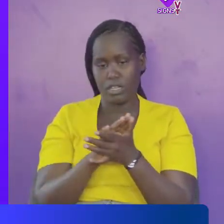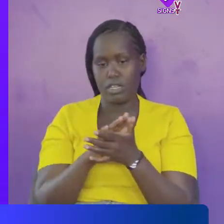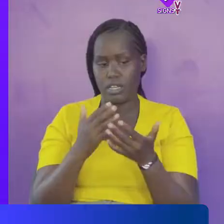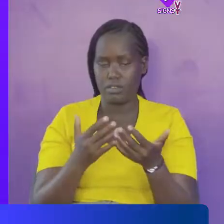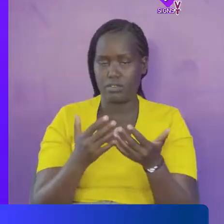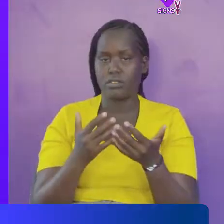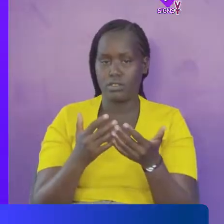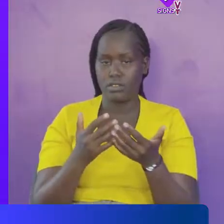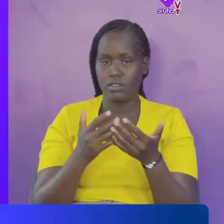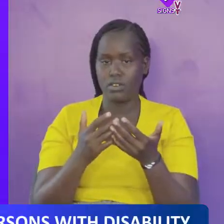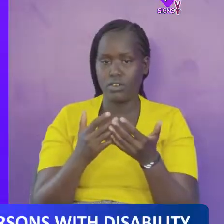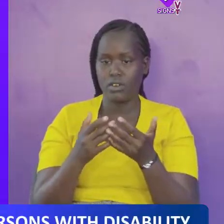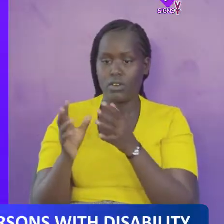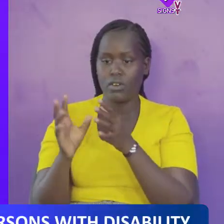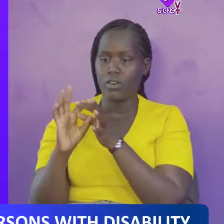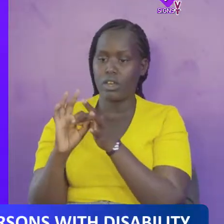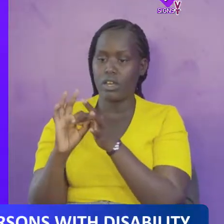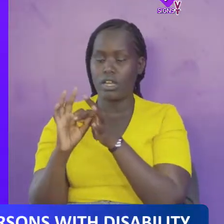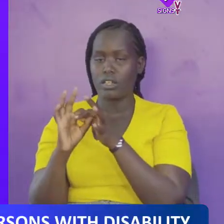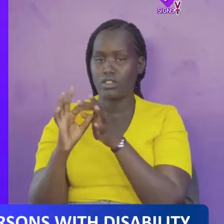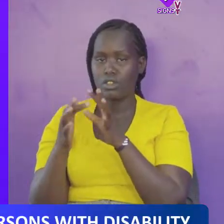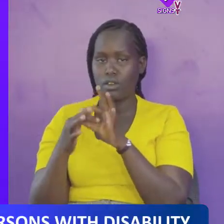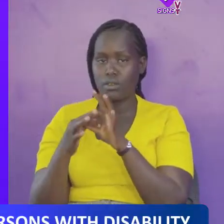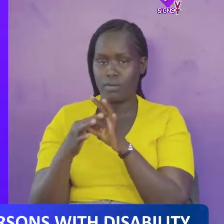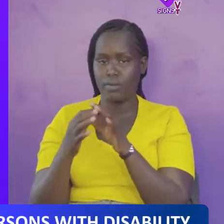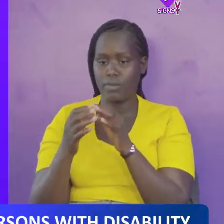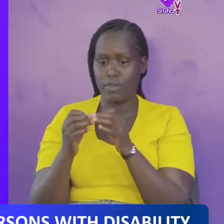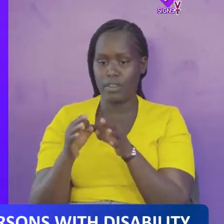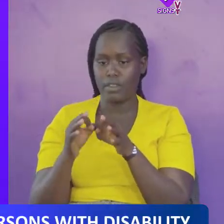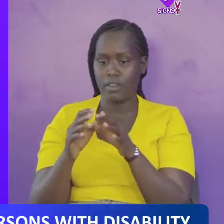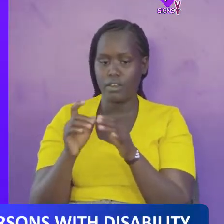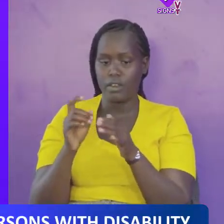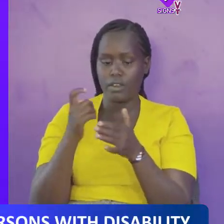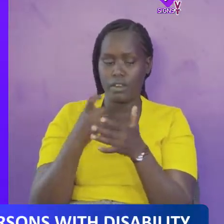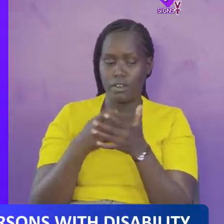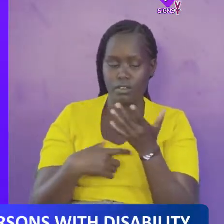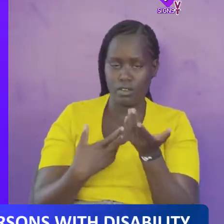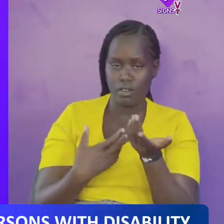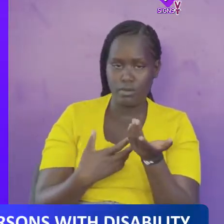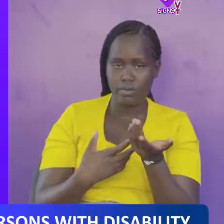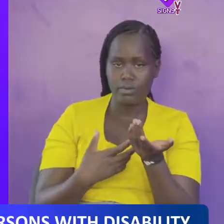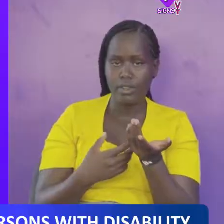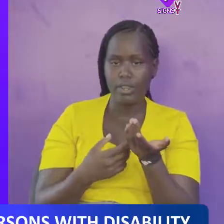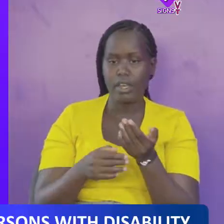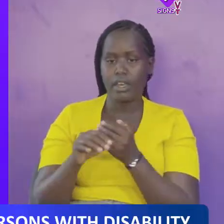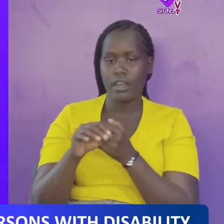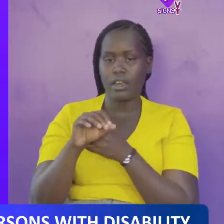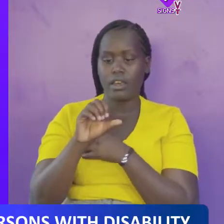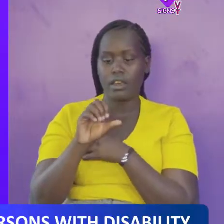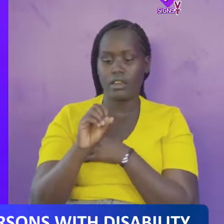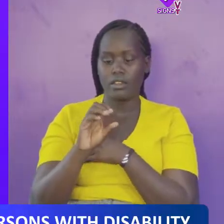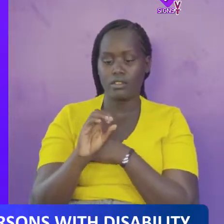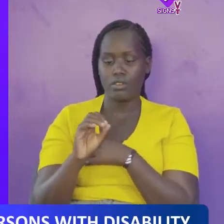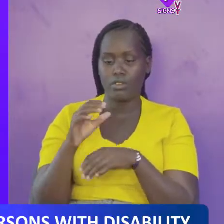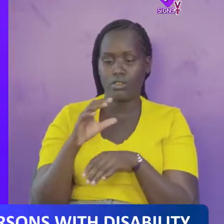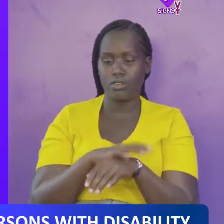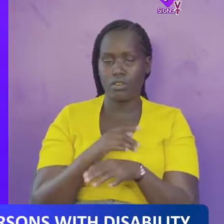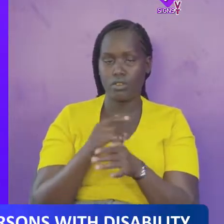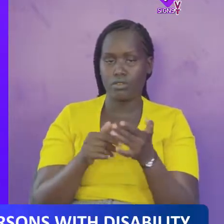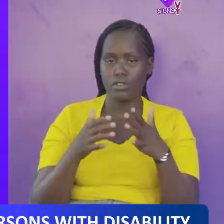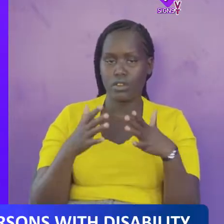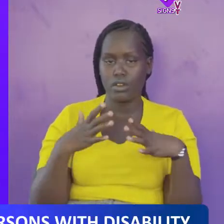Luos, culture and beliefs of the coastals, you know. And so you find that